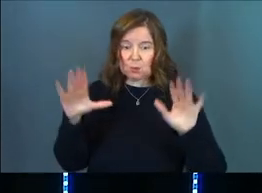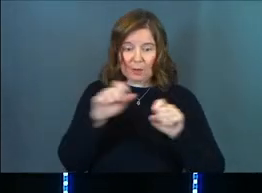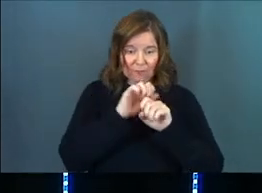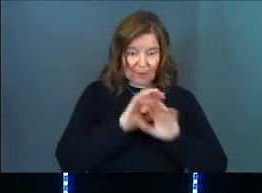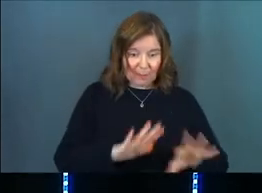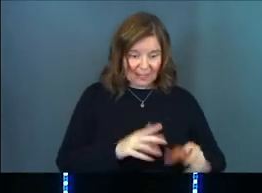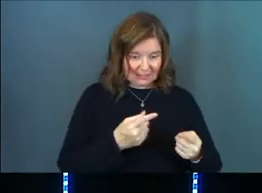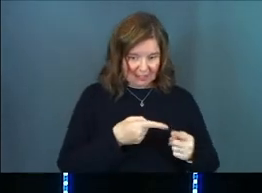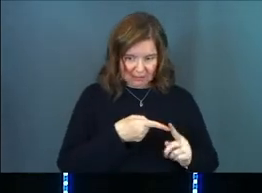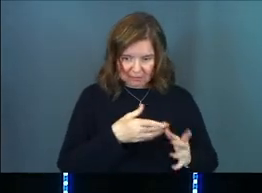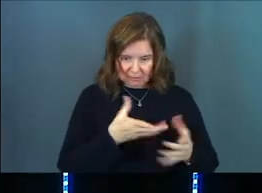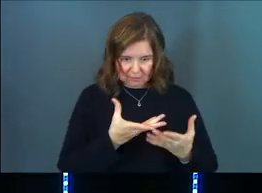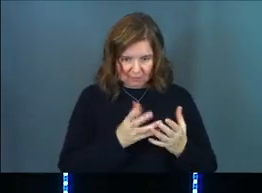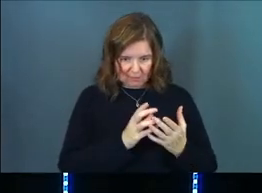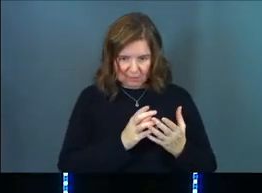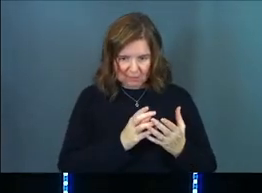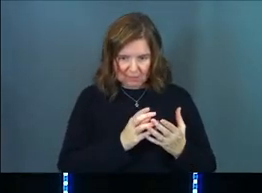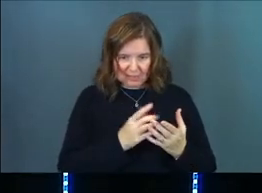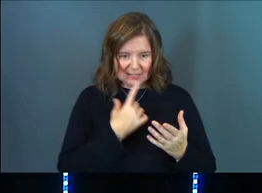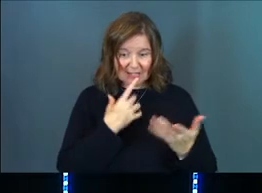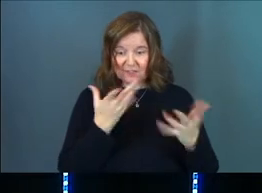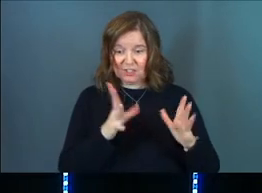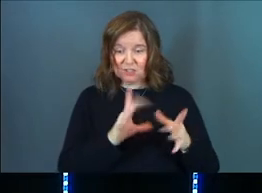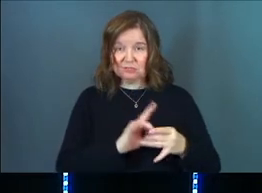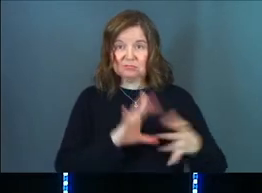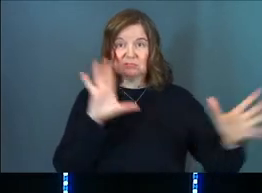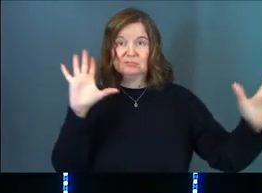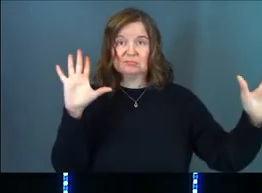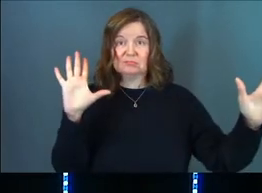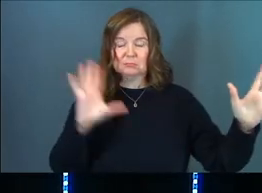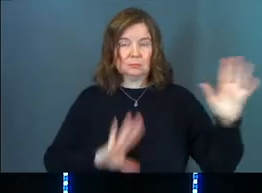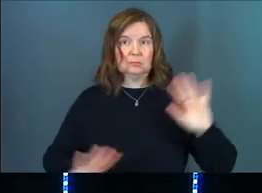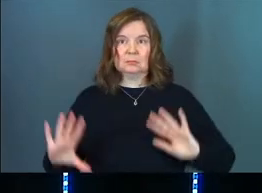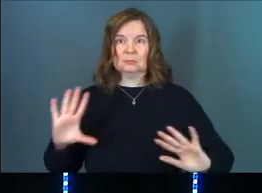wonderful blessing in my life and say it's done.